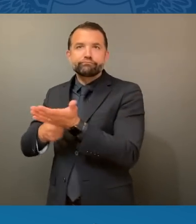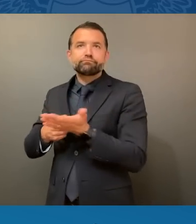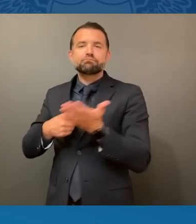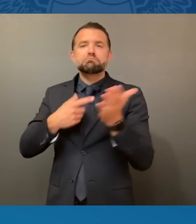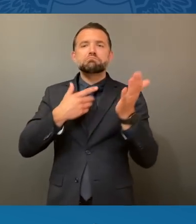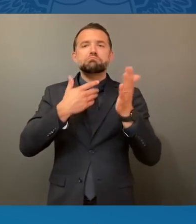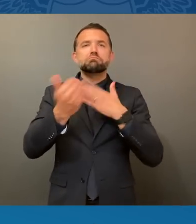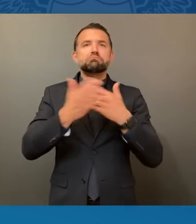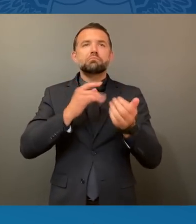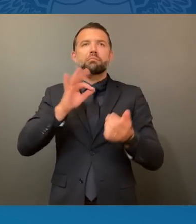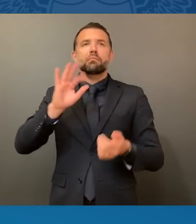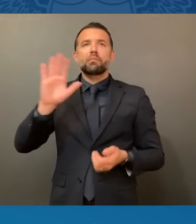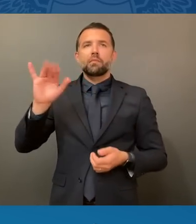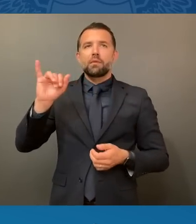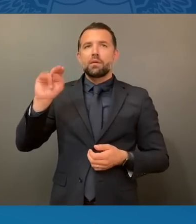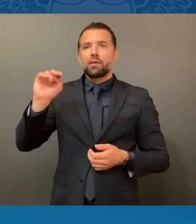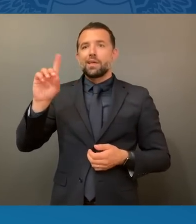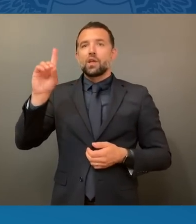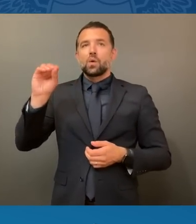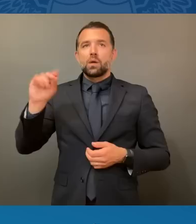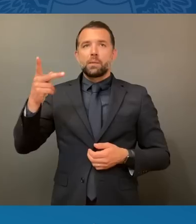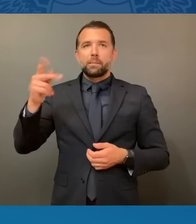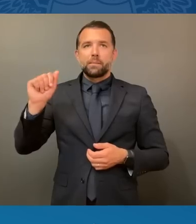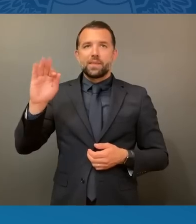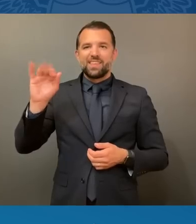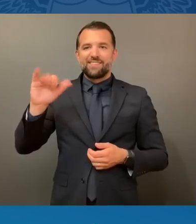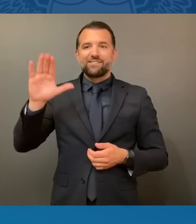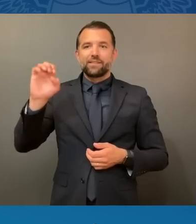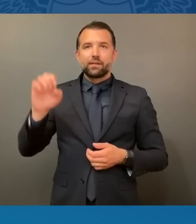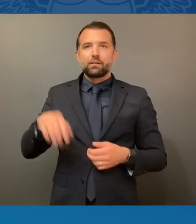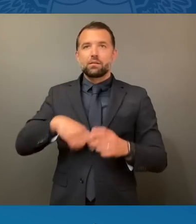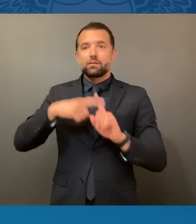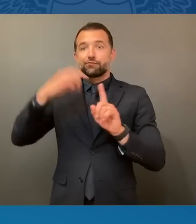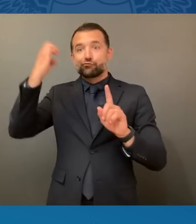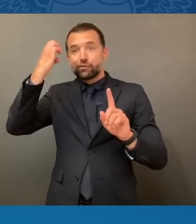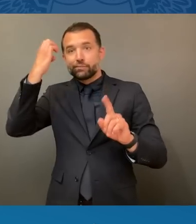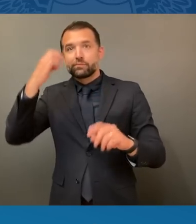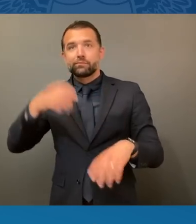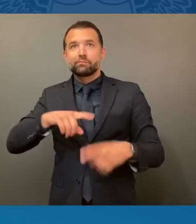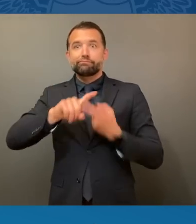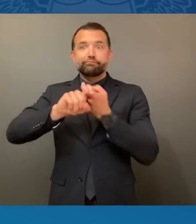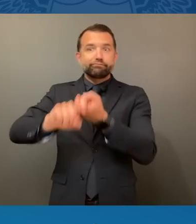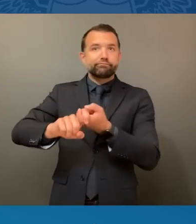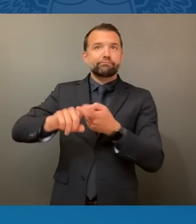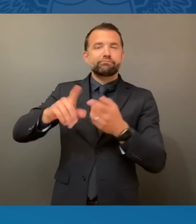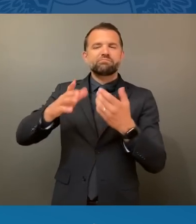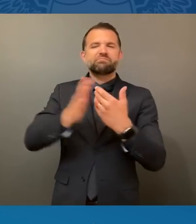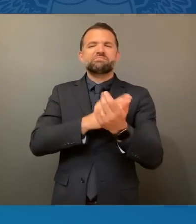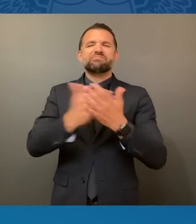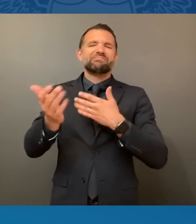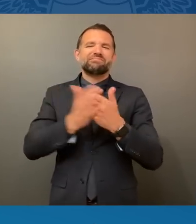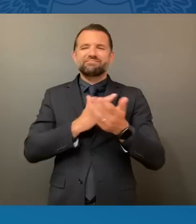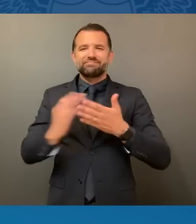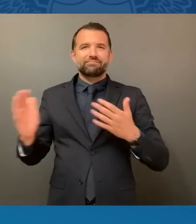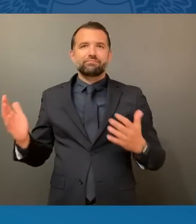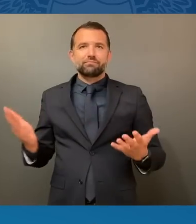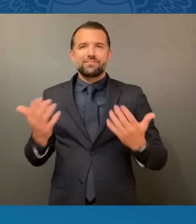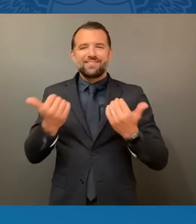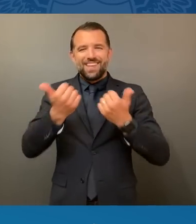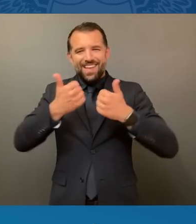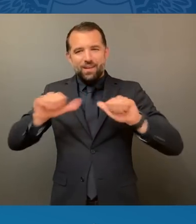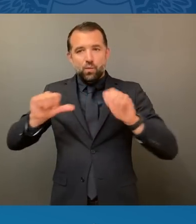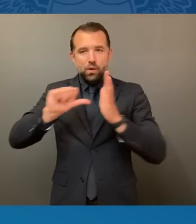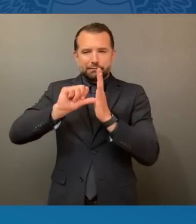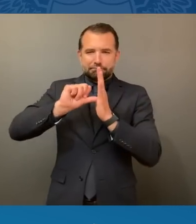meeting with our European allies, is the importance of addressing the supply chain issues that became highlighted during the